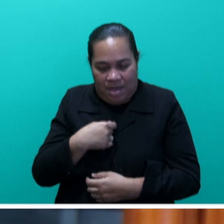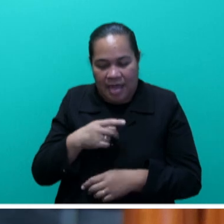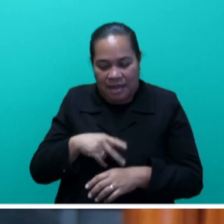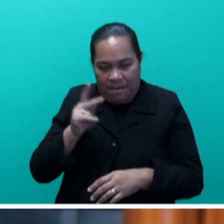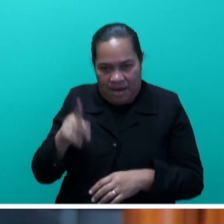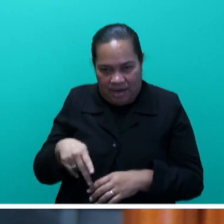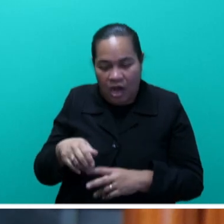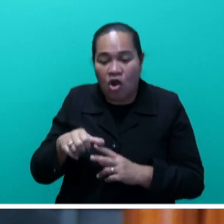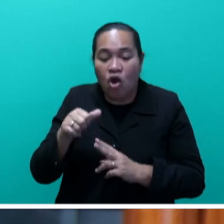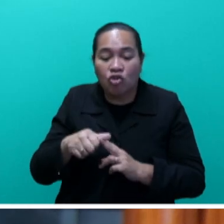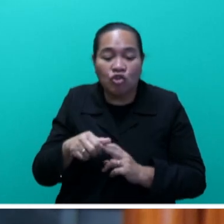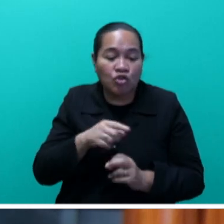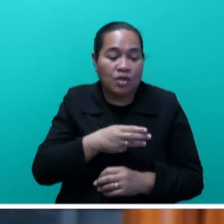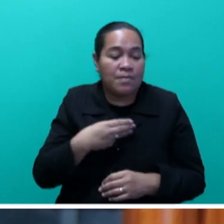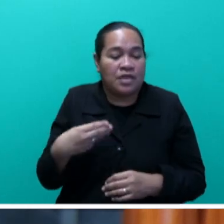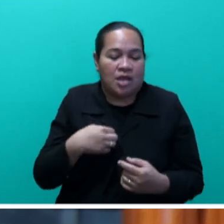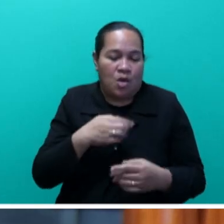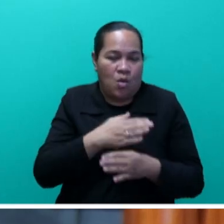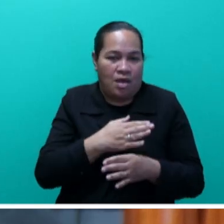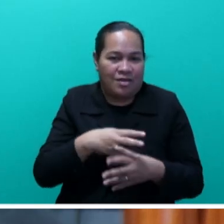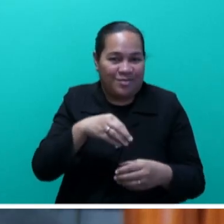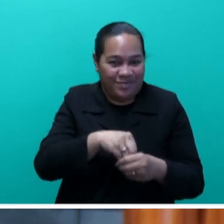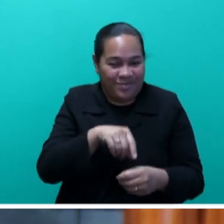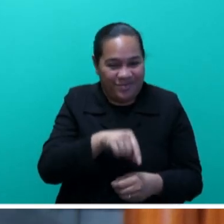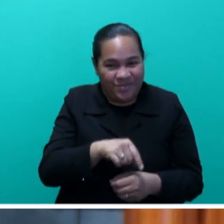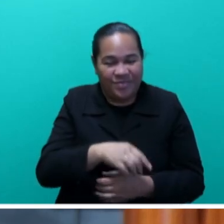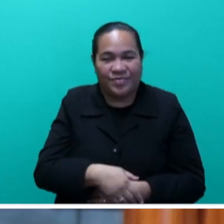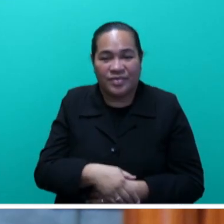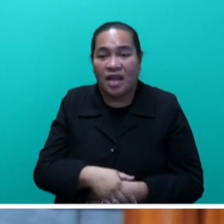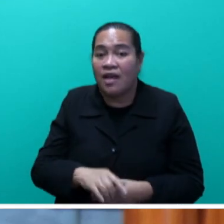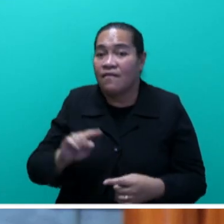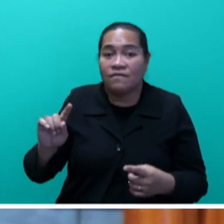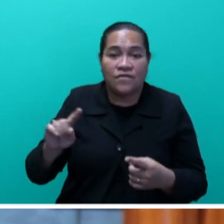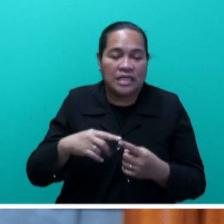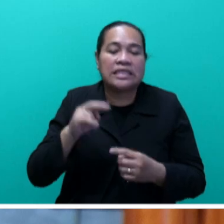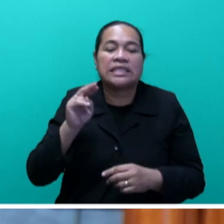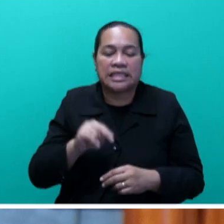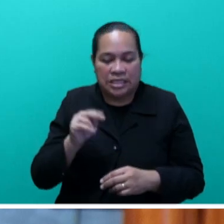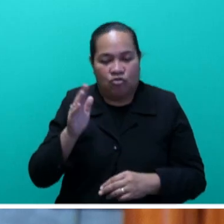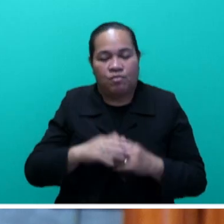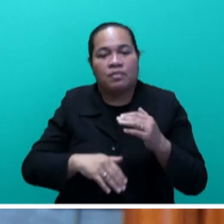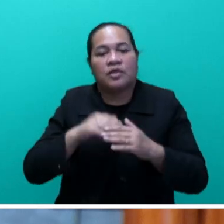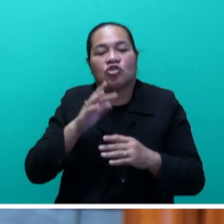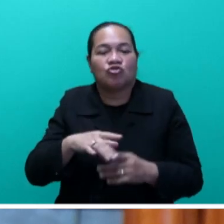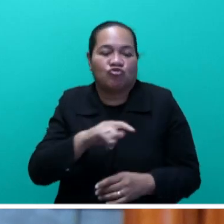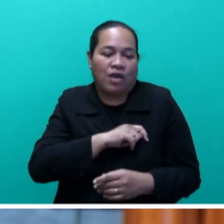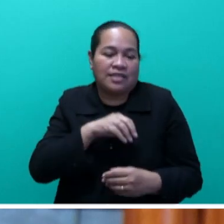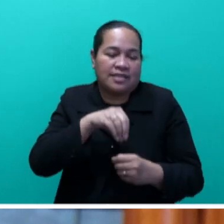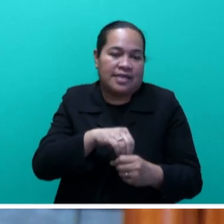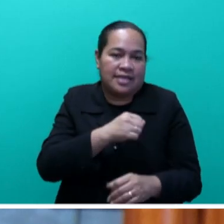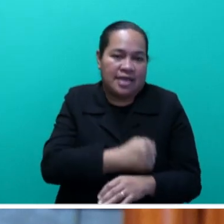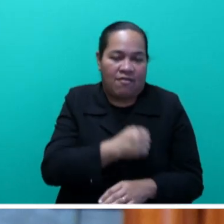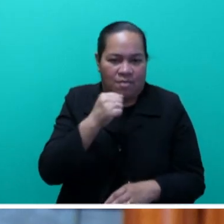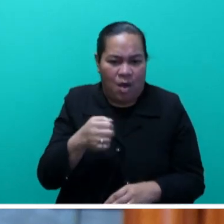to the ministry I work in. The first of these points is the need to rebuild trust in the government. Mr. Speaker,